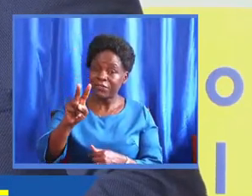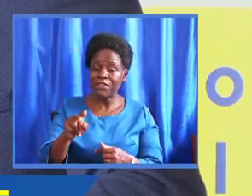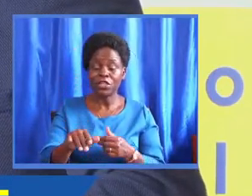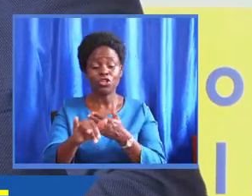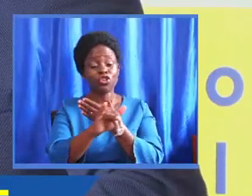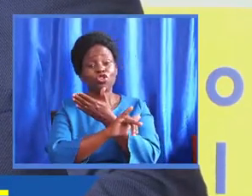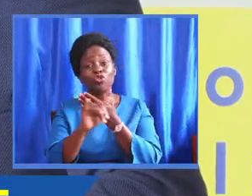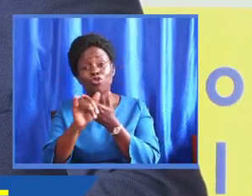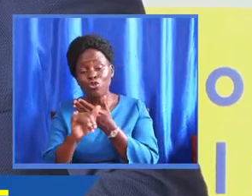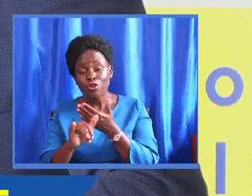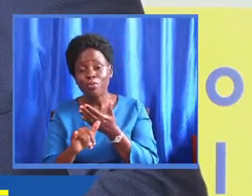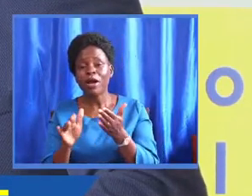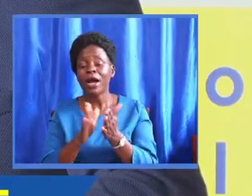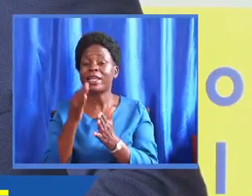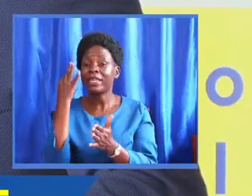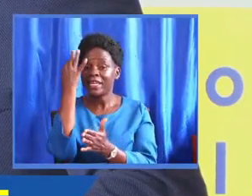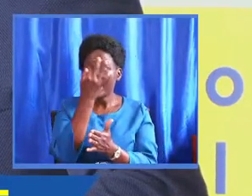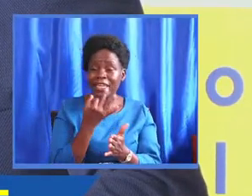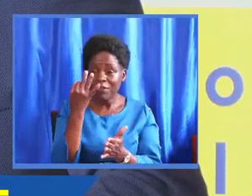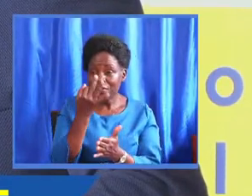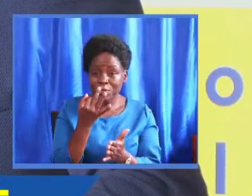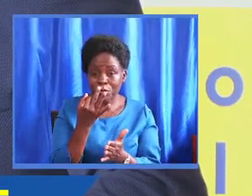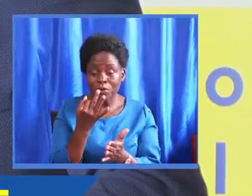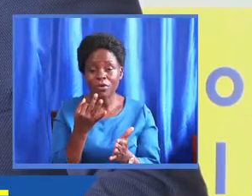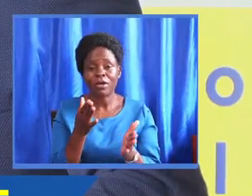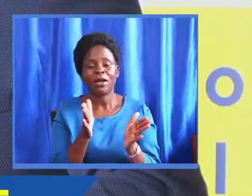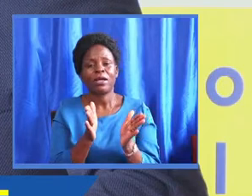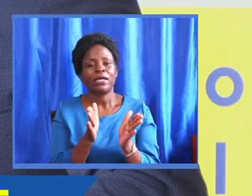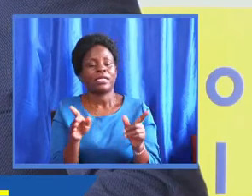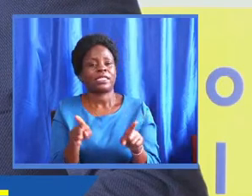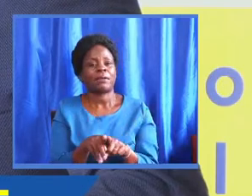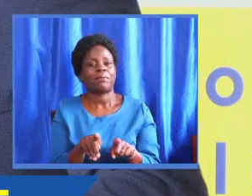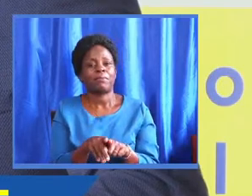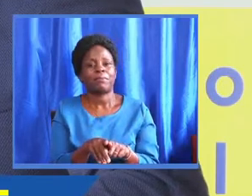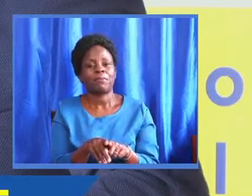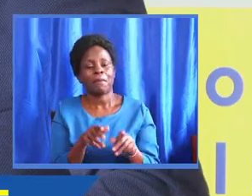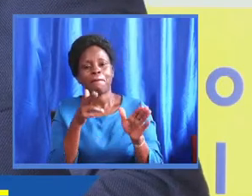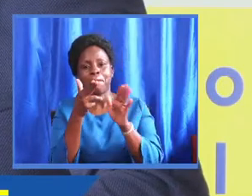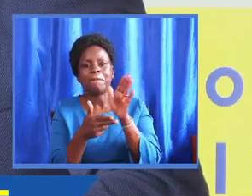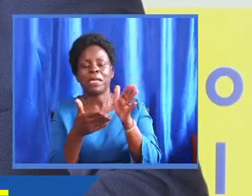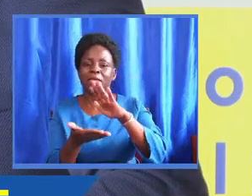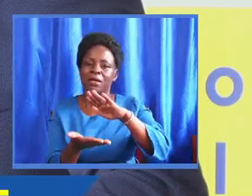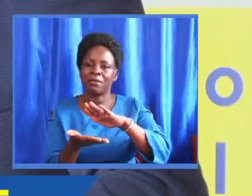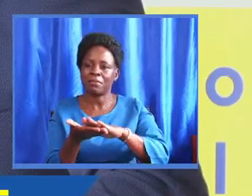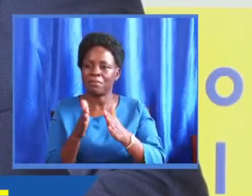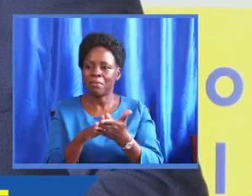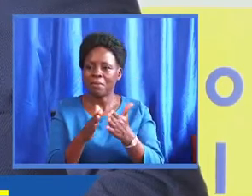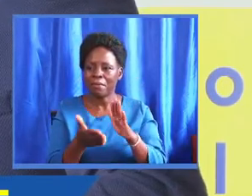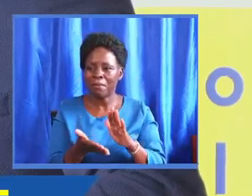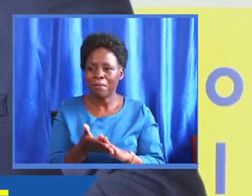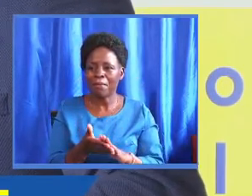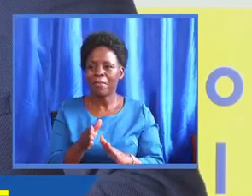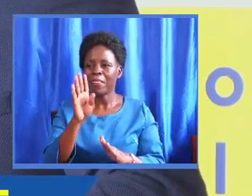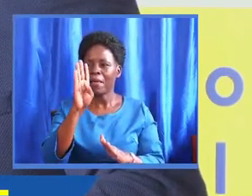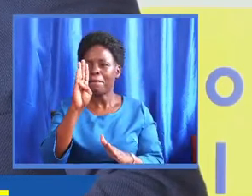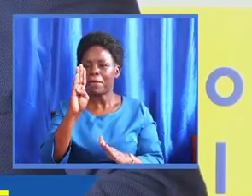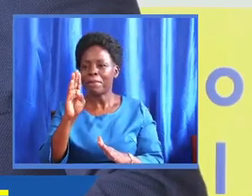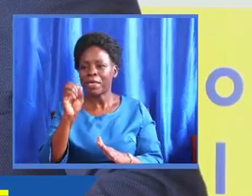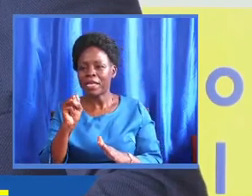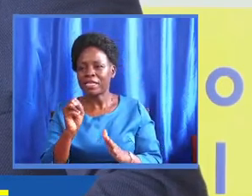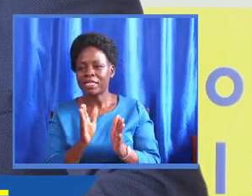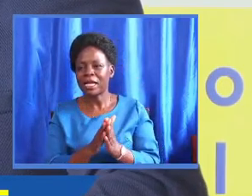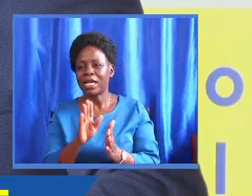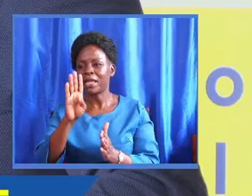YouTube and Facebook. There are also our media partners, that is BBS and